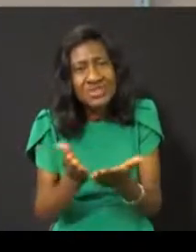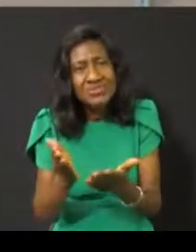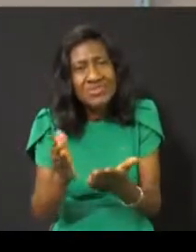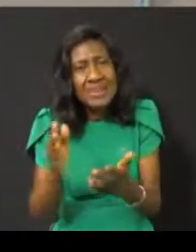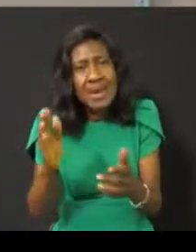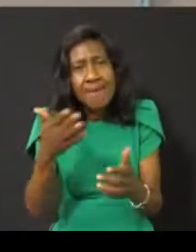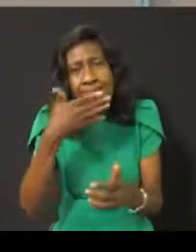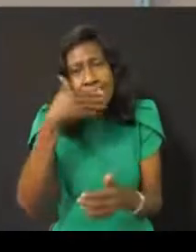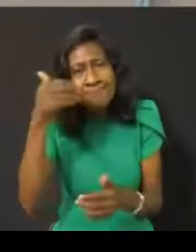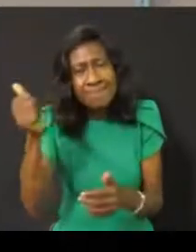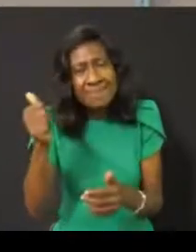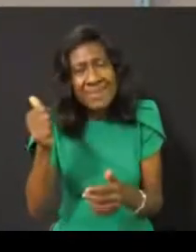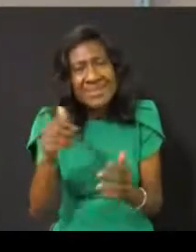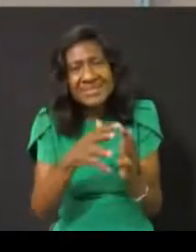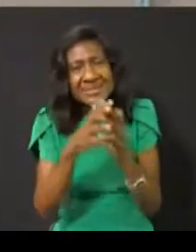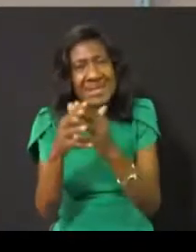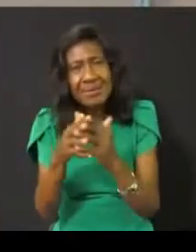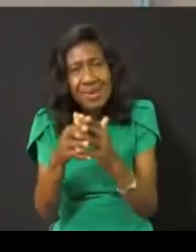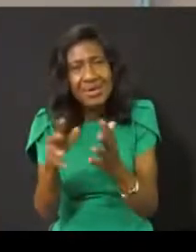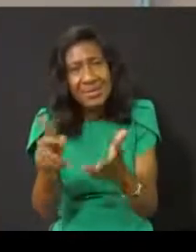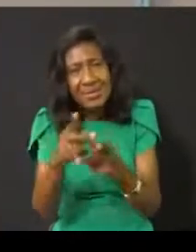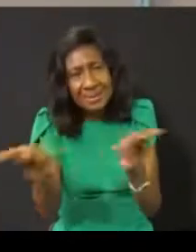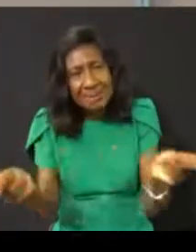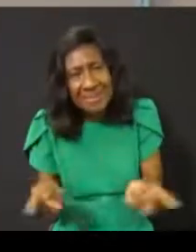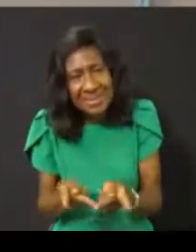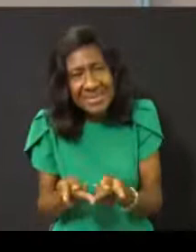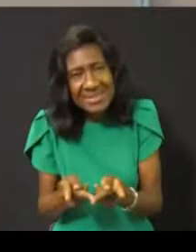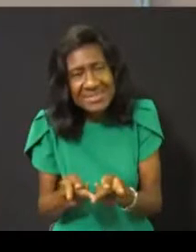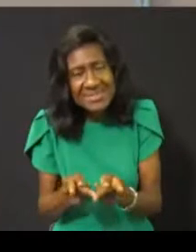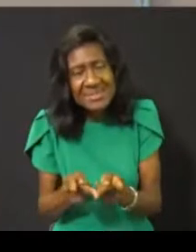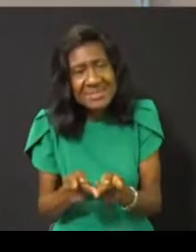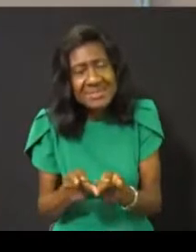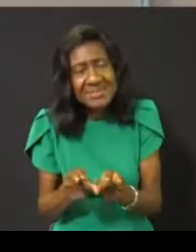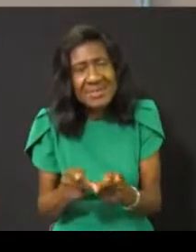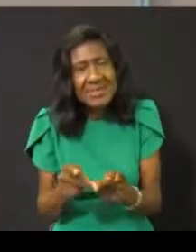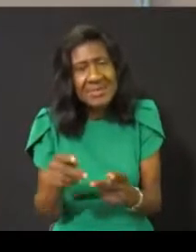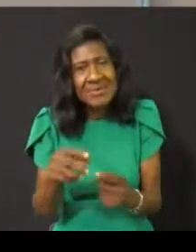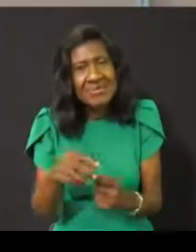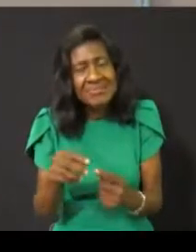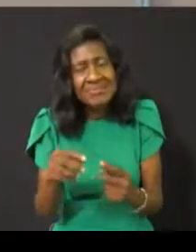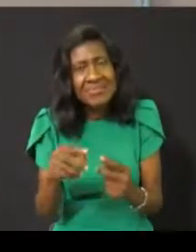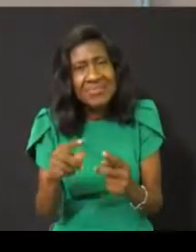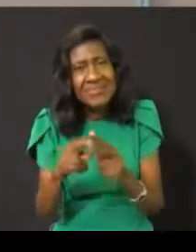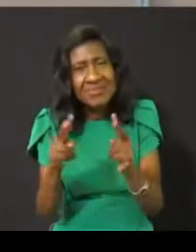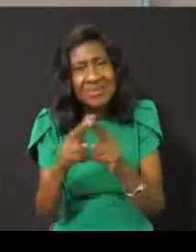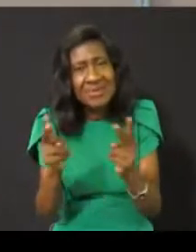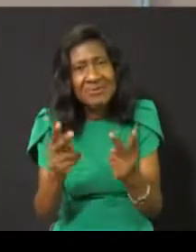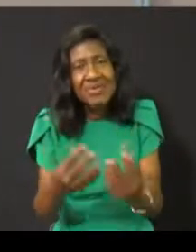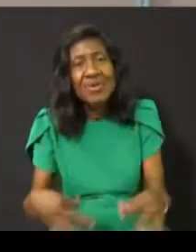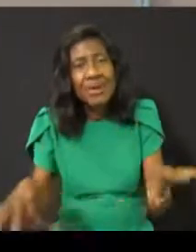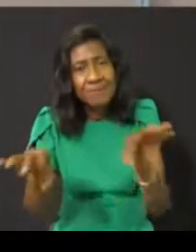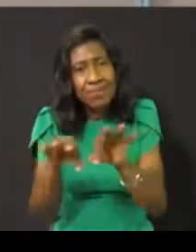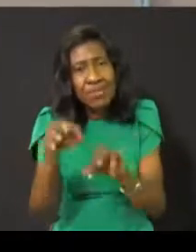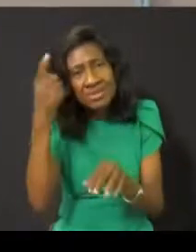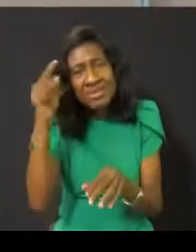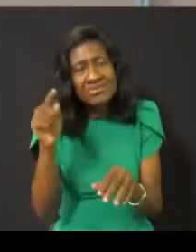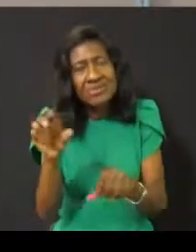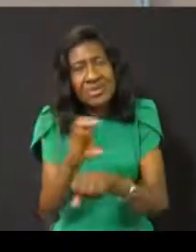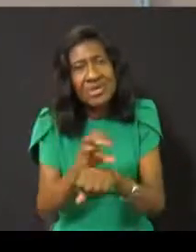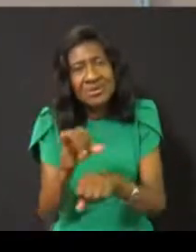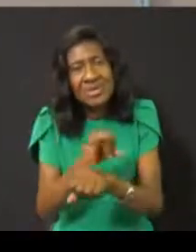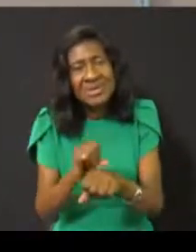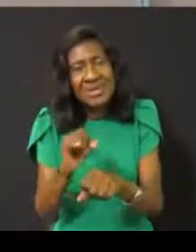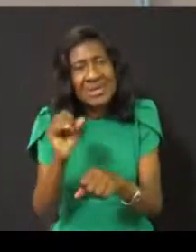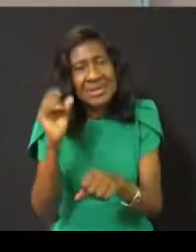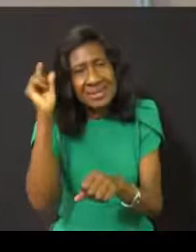our best performing U.S. gateway, marked a significant step forward in the government's effort to rekindle tourism in the